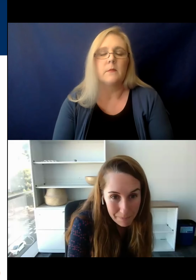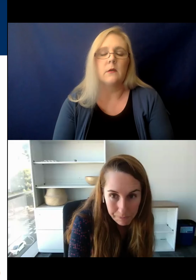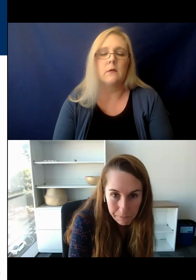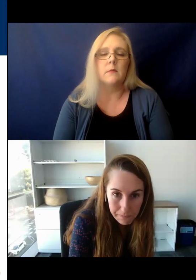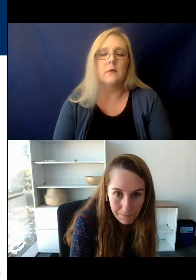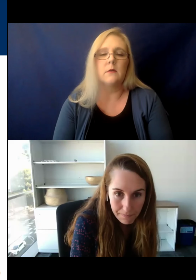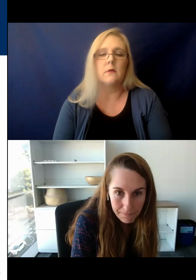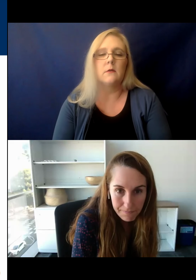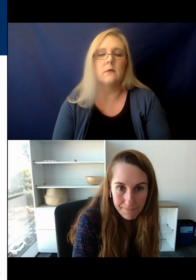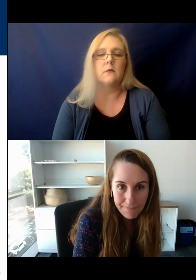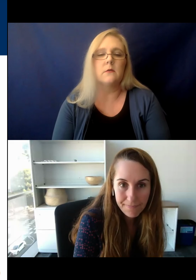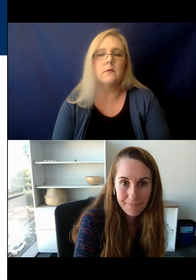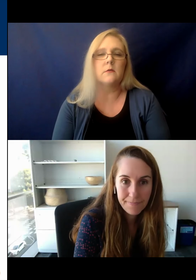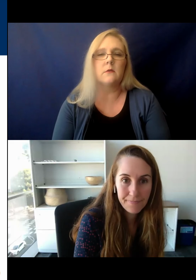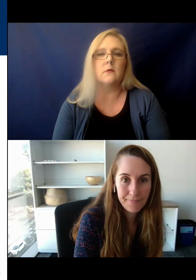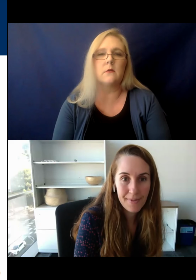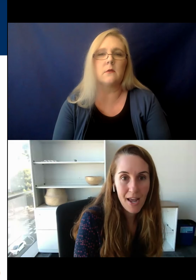slide.